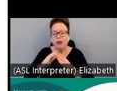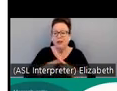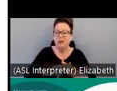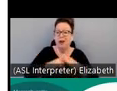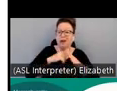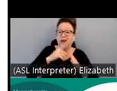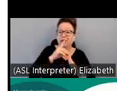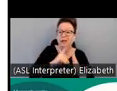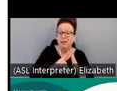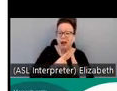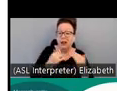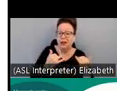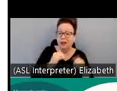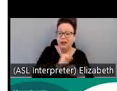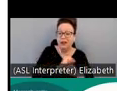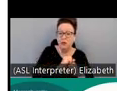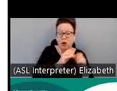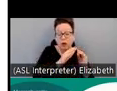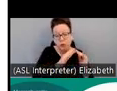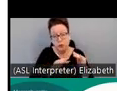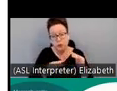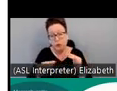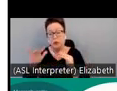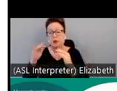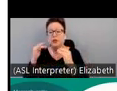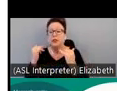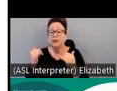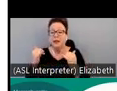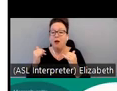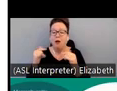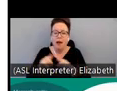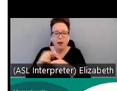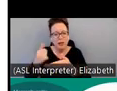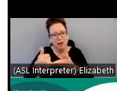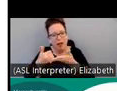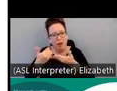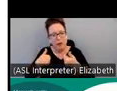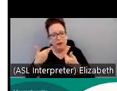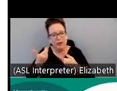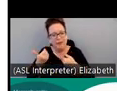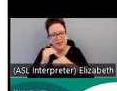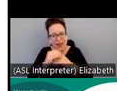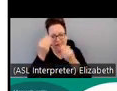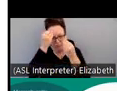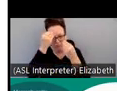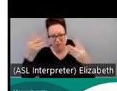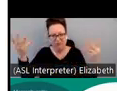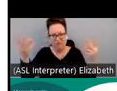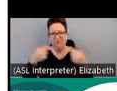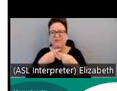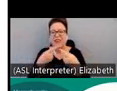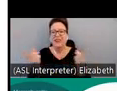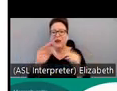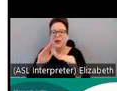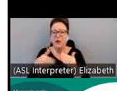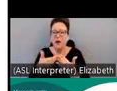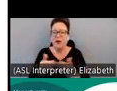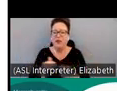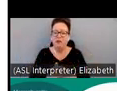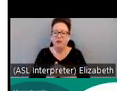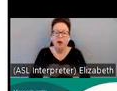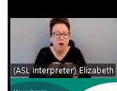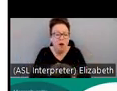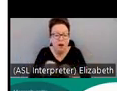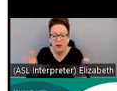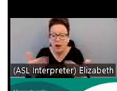this work and are helping me tonight get it out to all of you. And I want to thank all of you